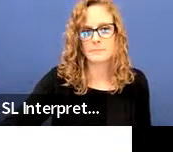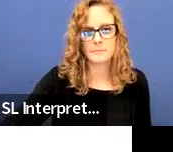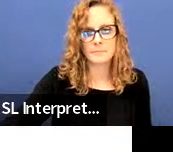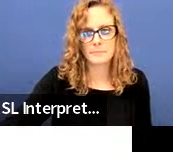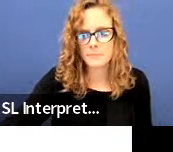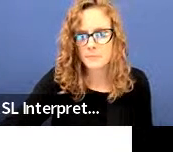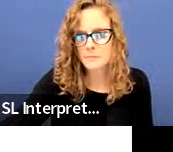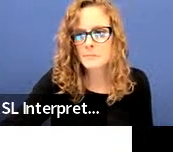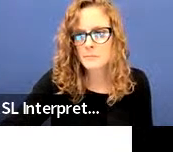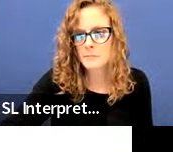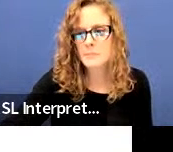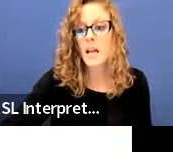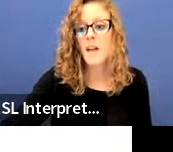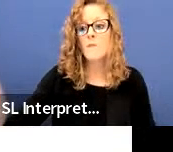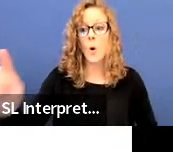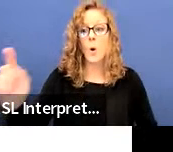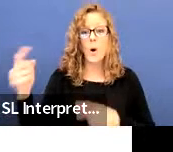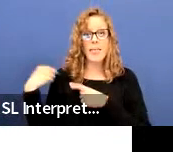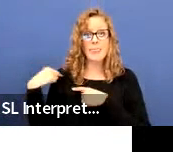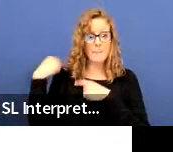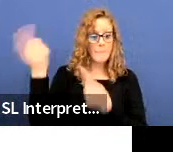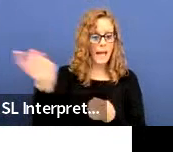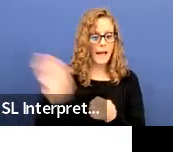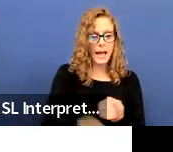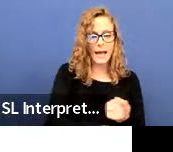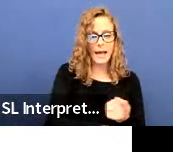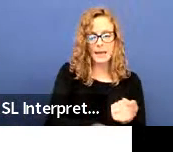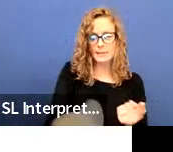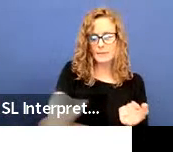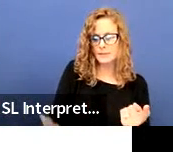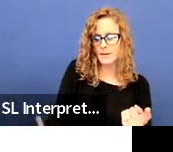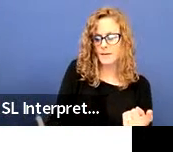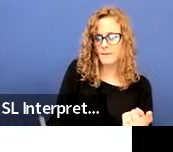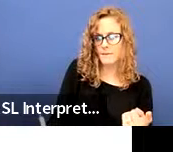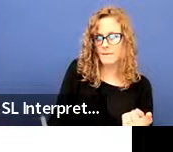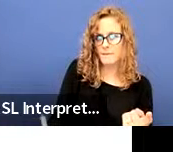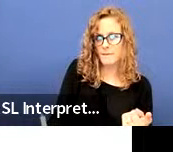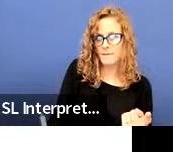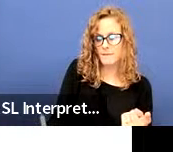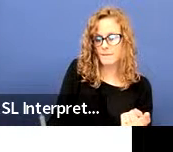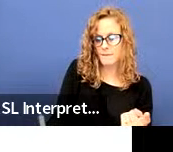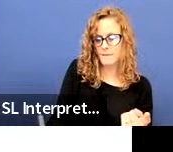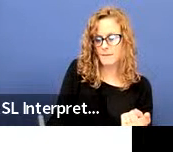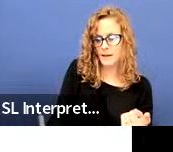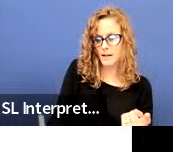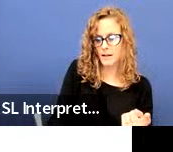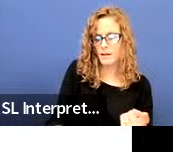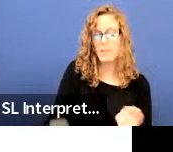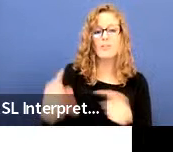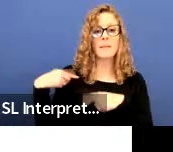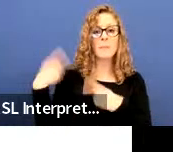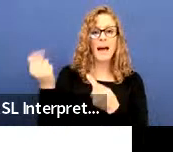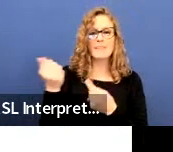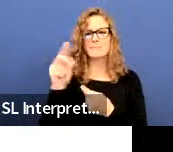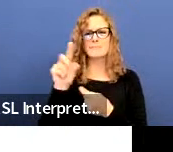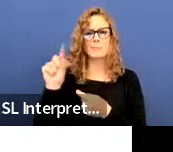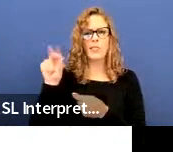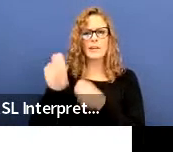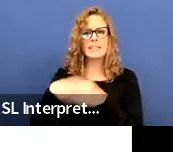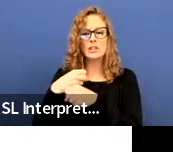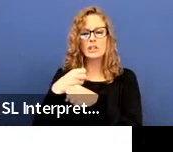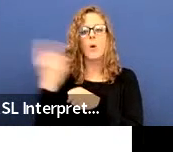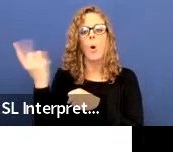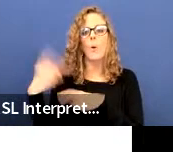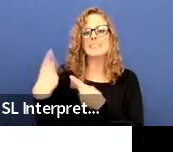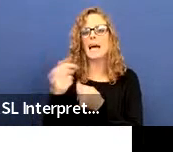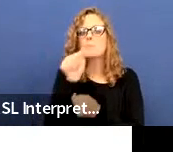So for the past several decades, we've had private transport providers.